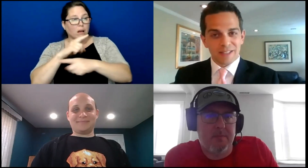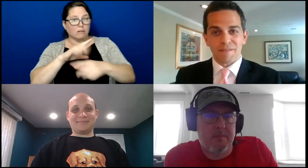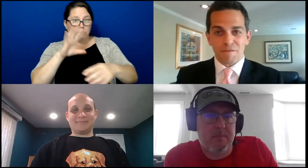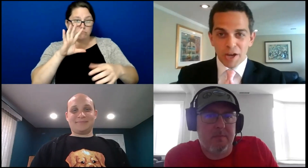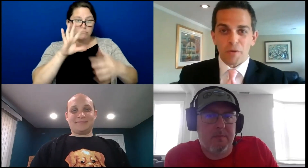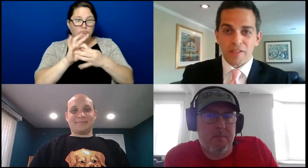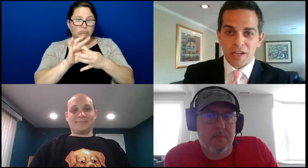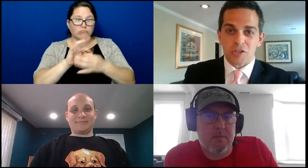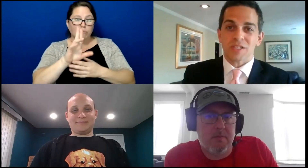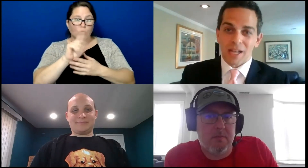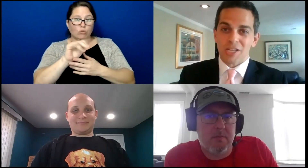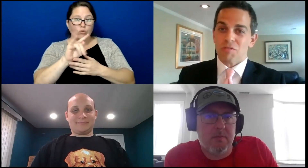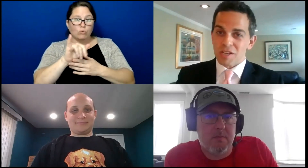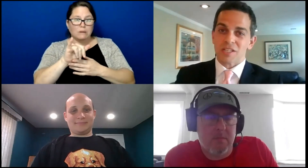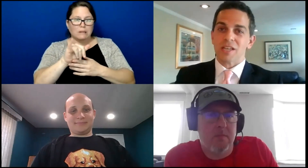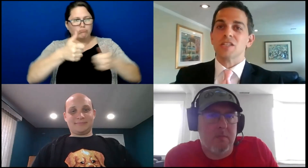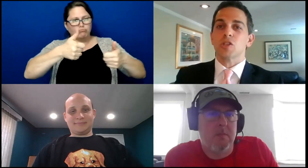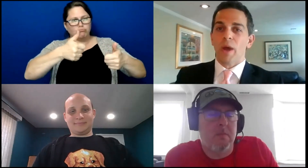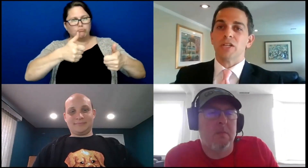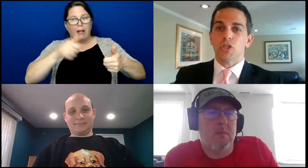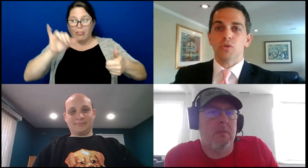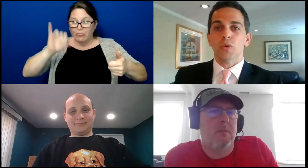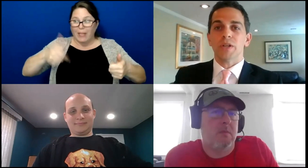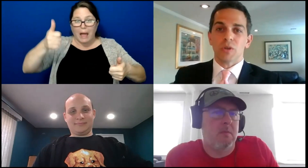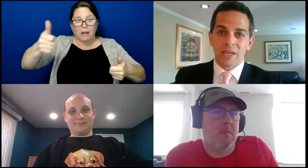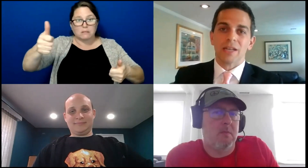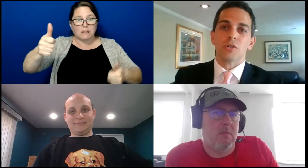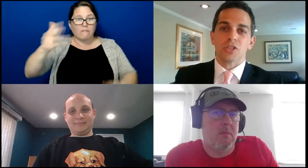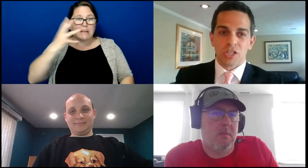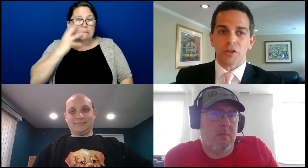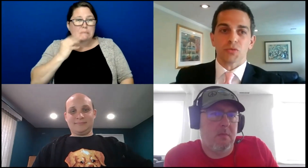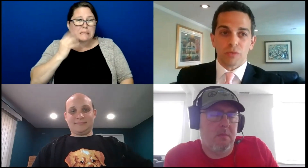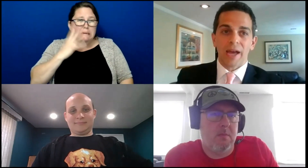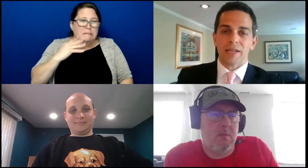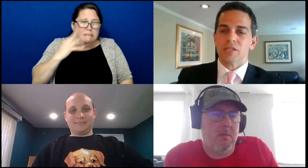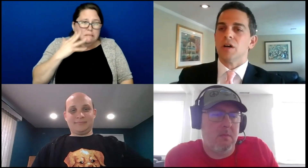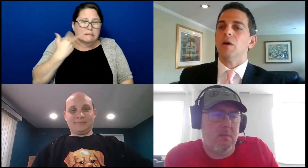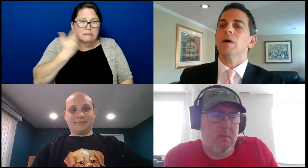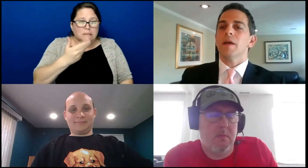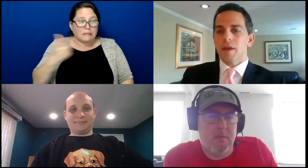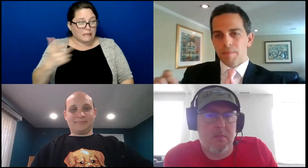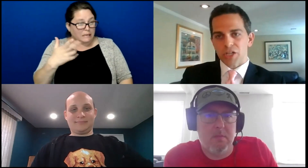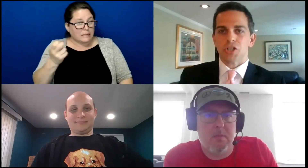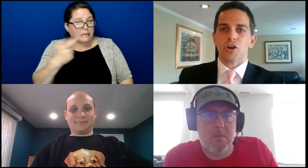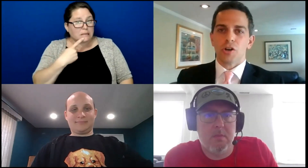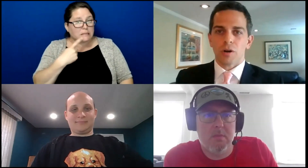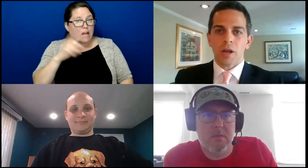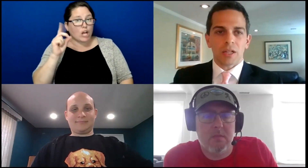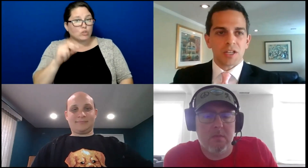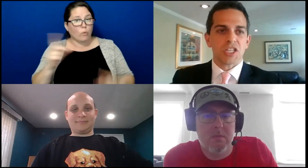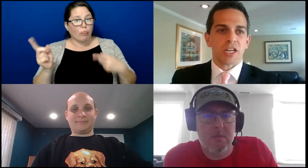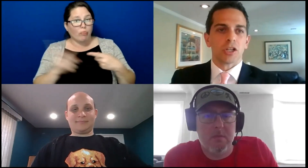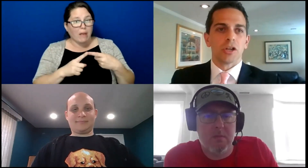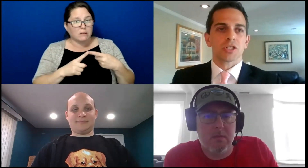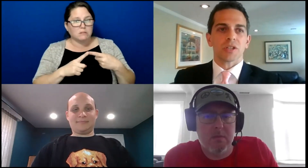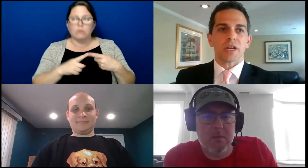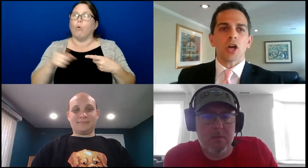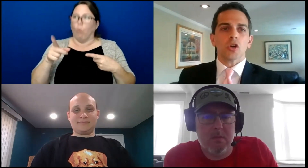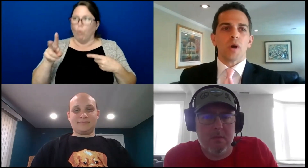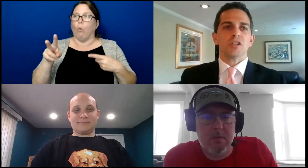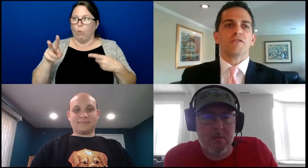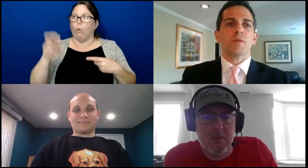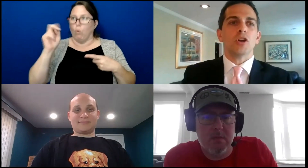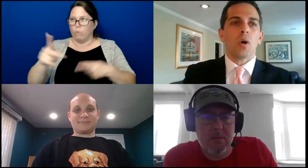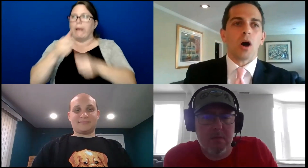a veteran in the industry telling you this is the way to do it, to get your skills ready. So make sure you're listening